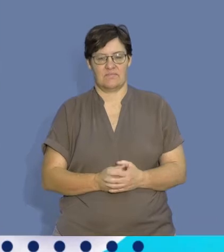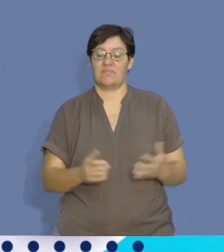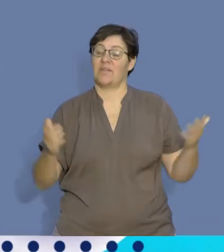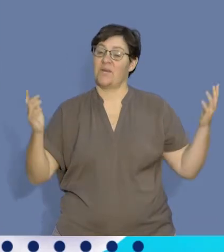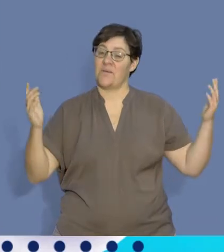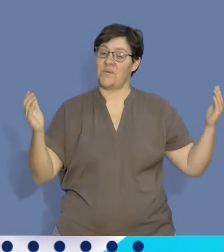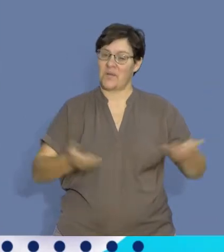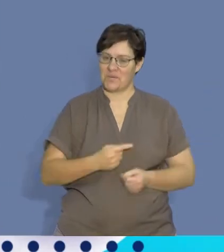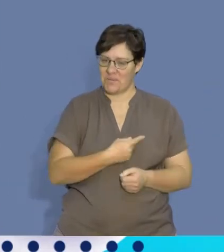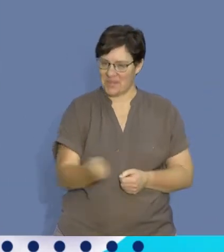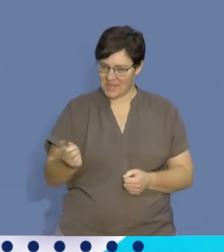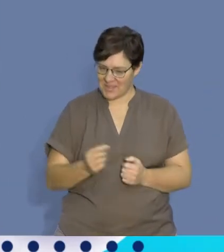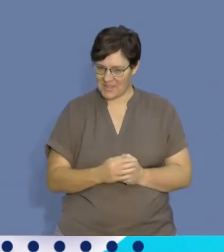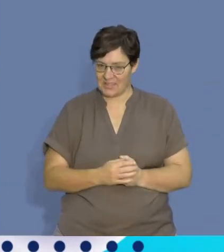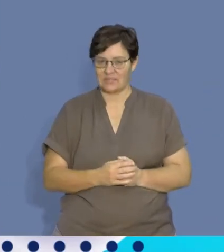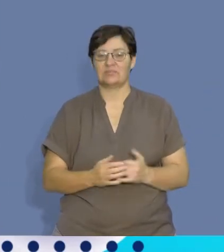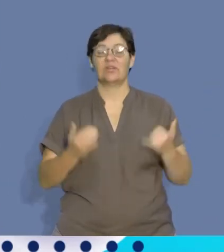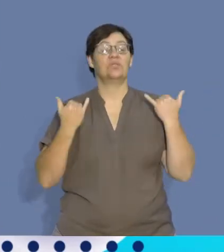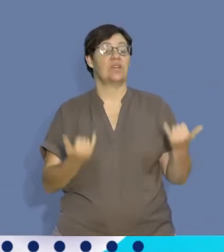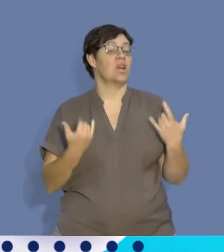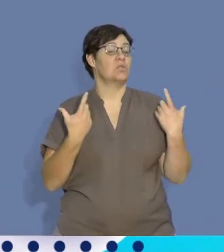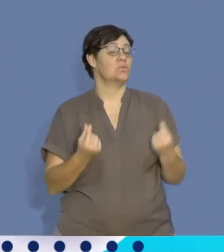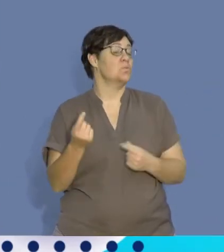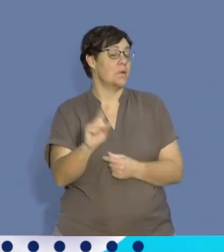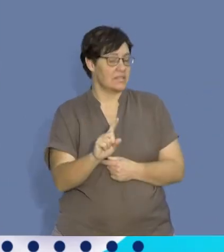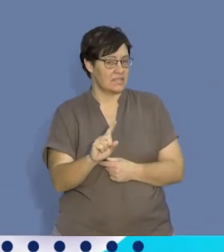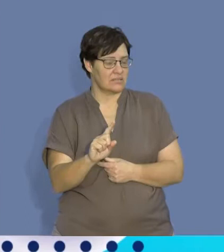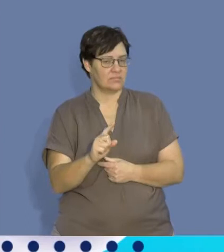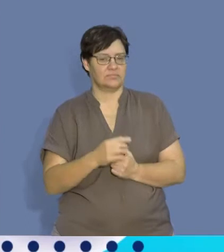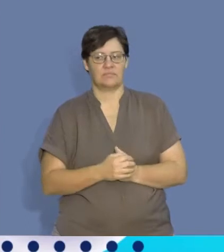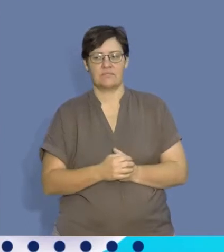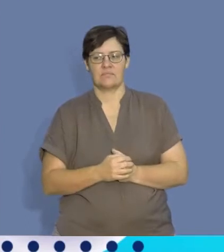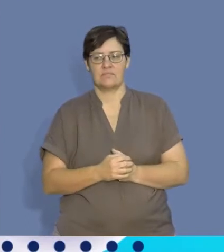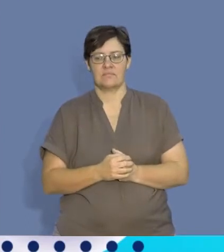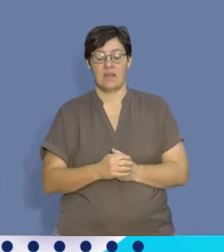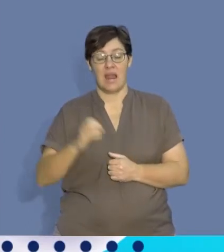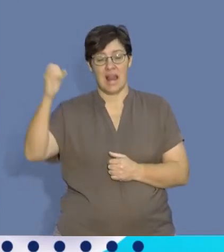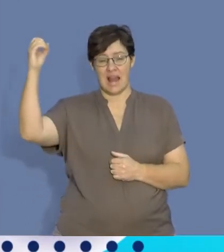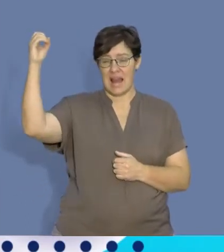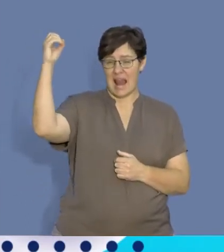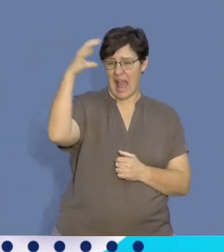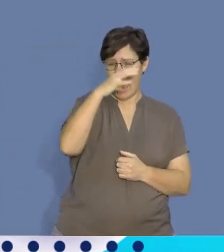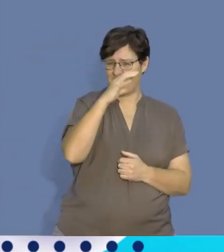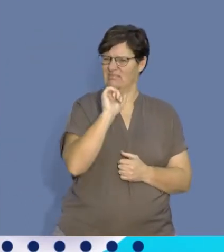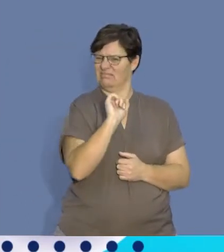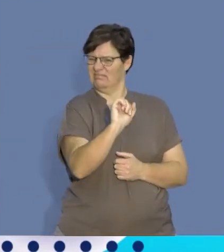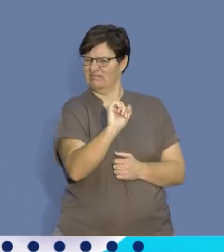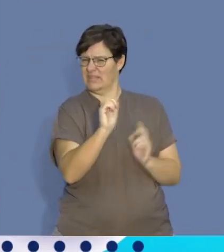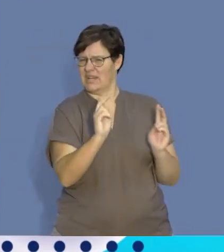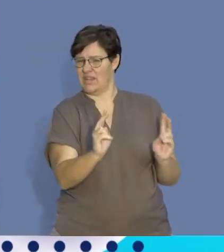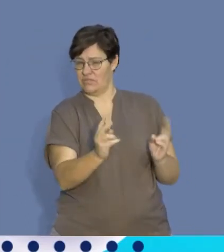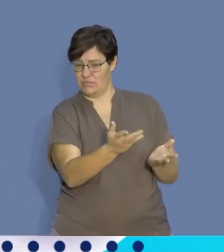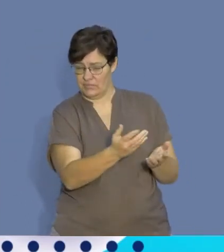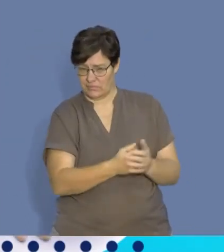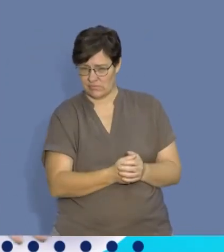Welcome everyone. Today we are looking at the nature of light. You've done it